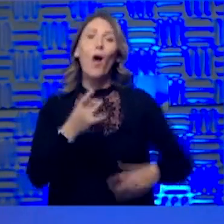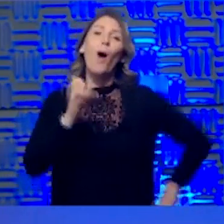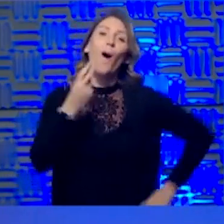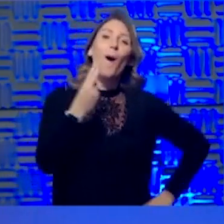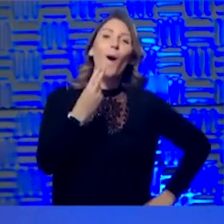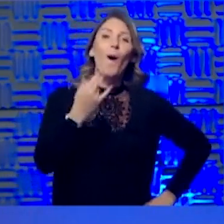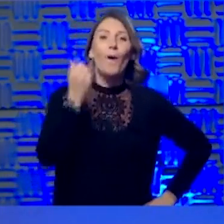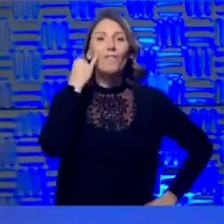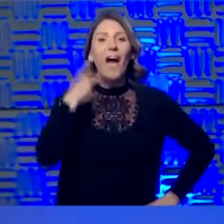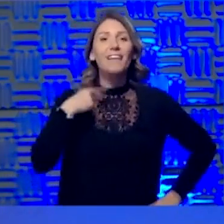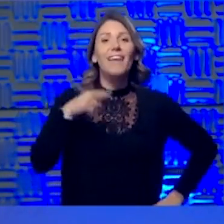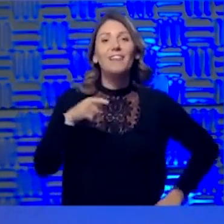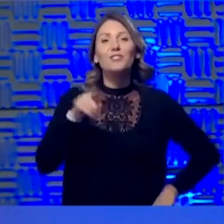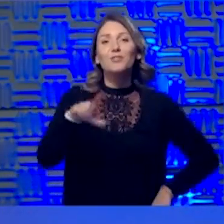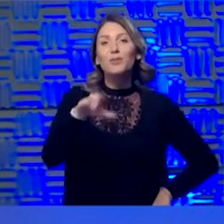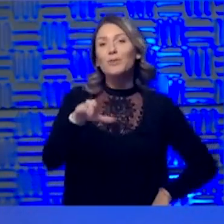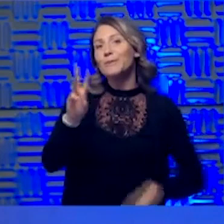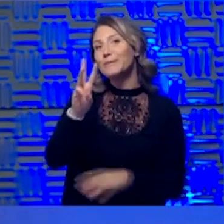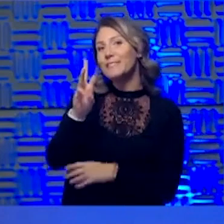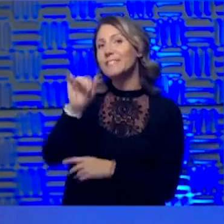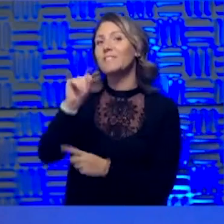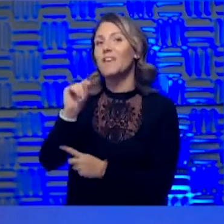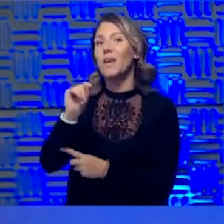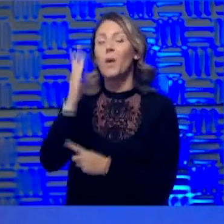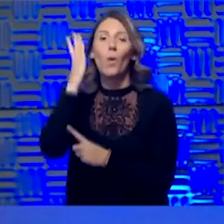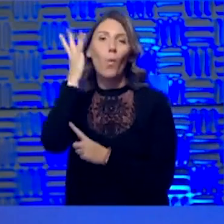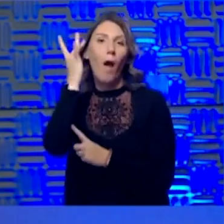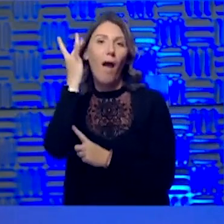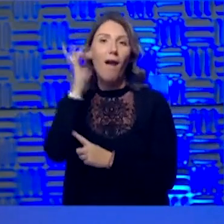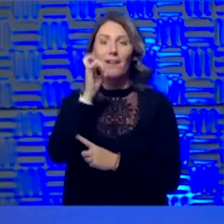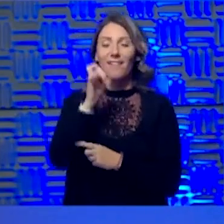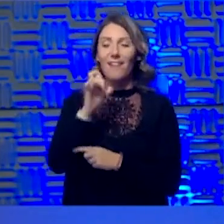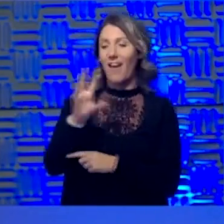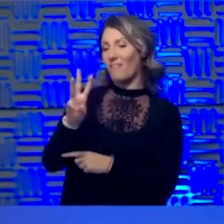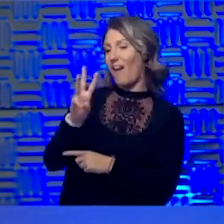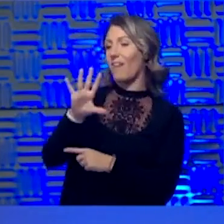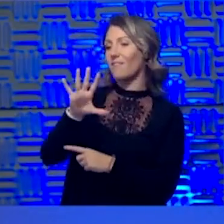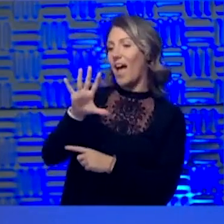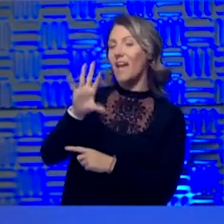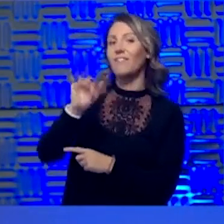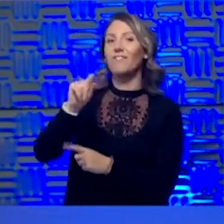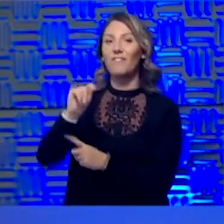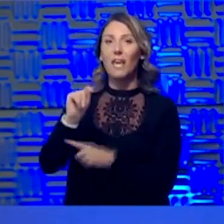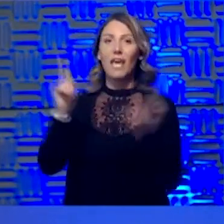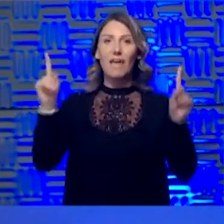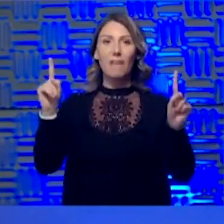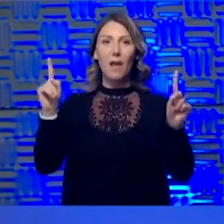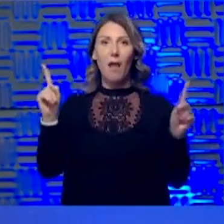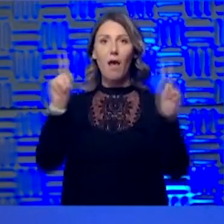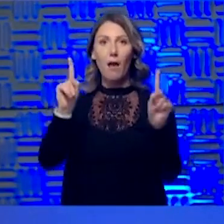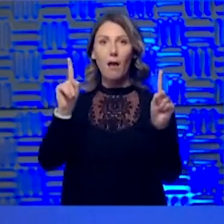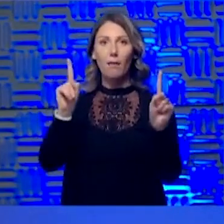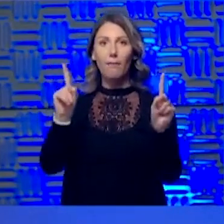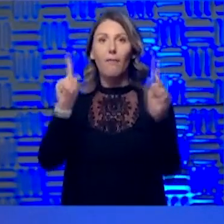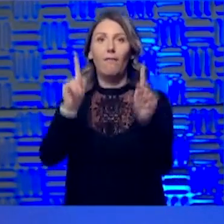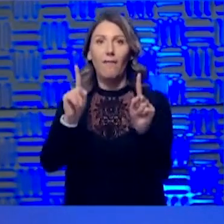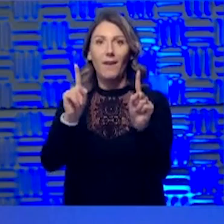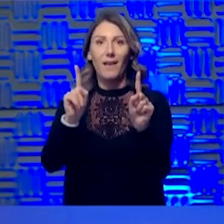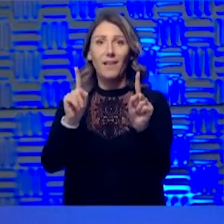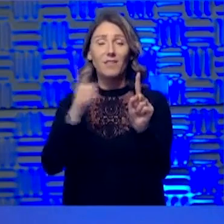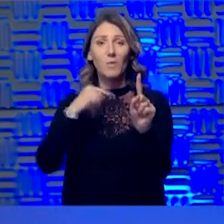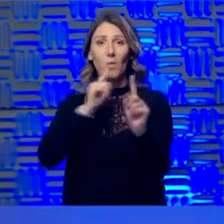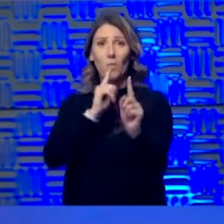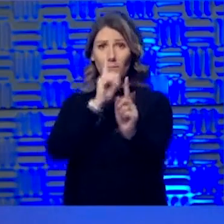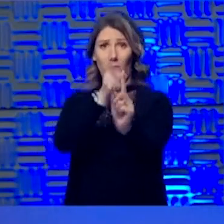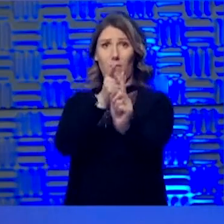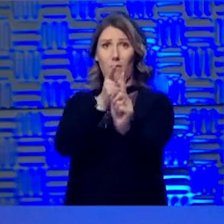why can't I do this? If I can go 6 feet, why can't I do 5 feet? There's nothing much different, or 5.5 feet. So we really try to aim for the